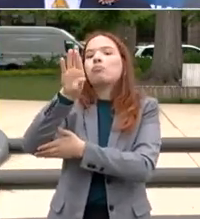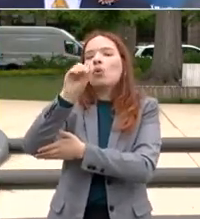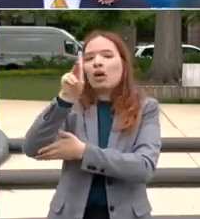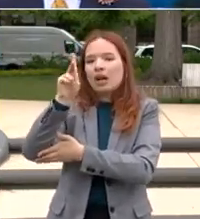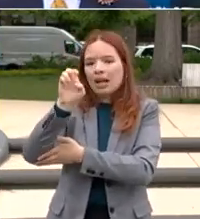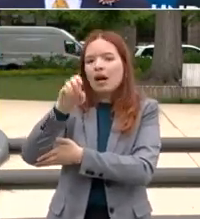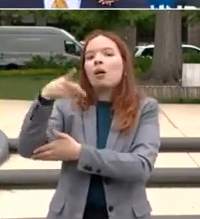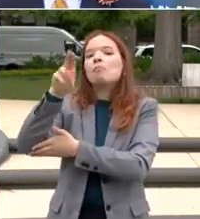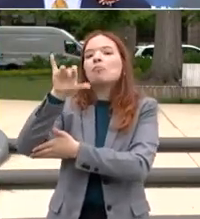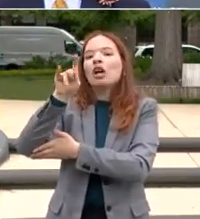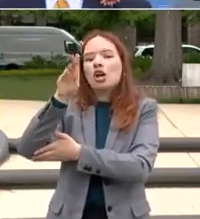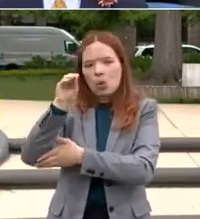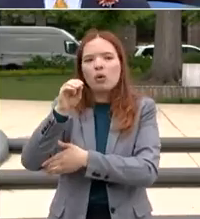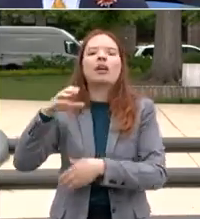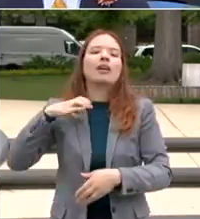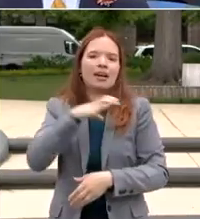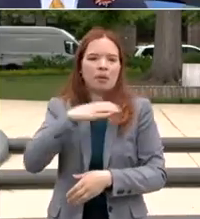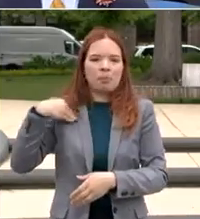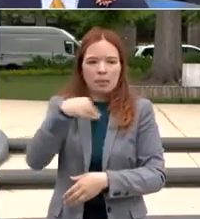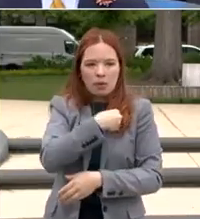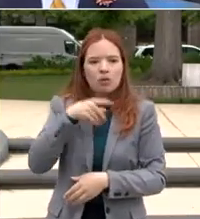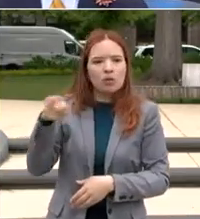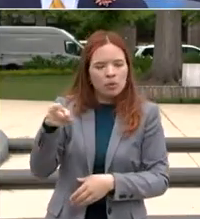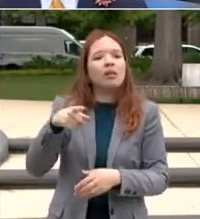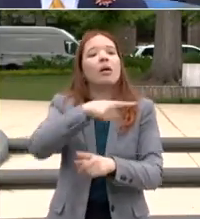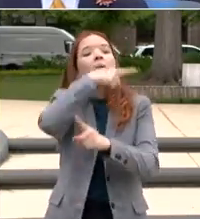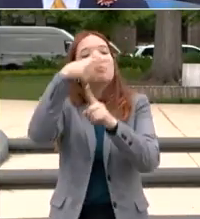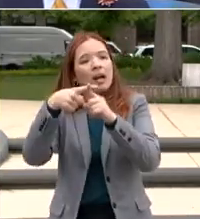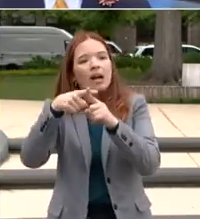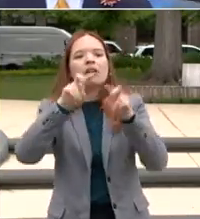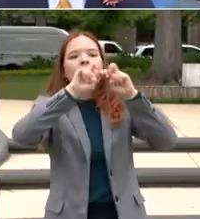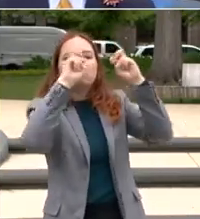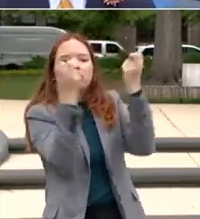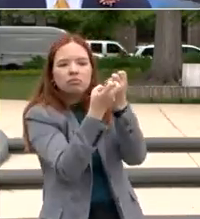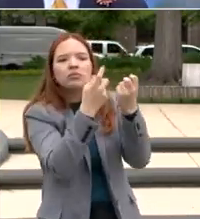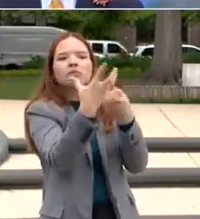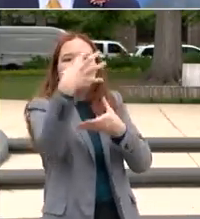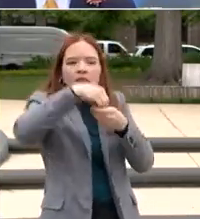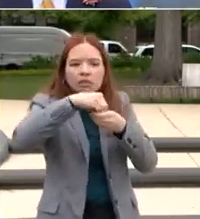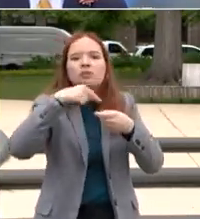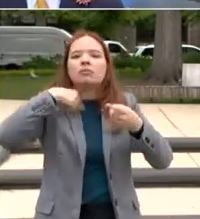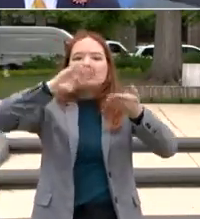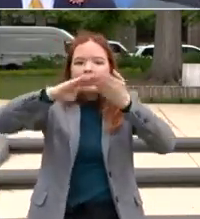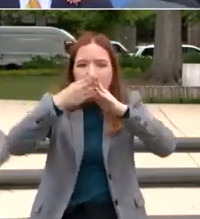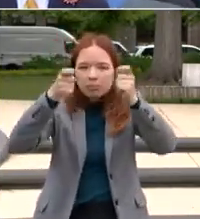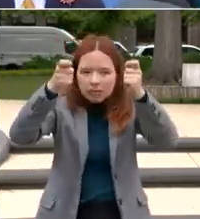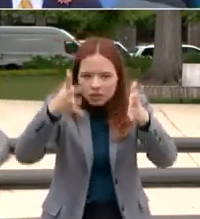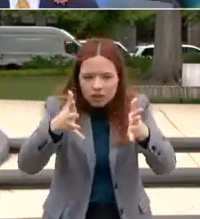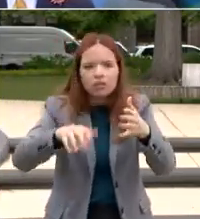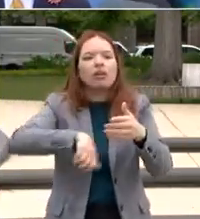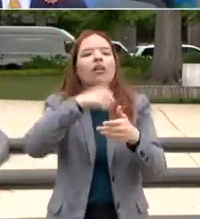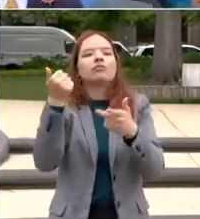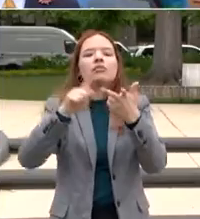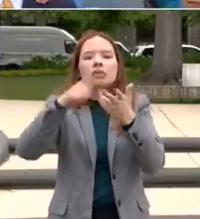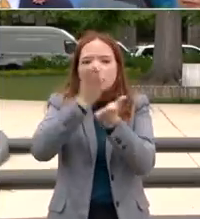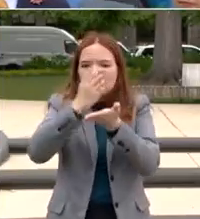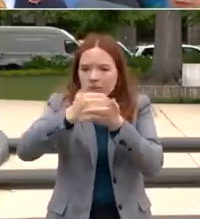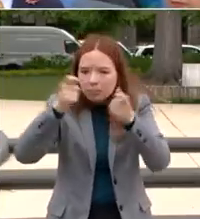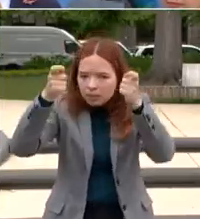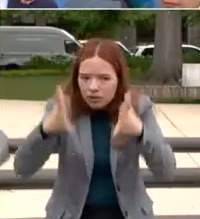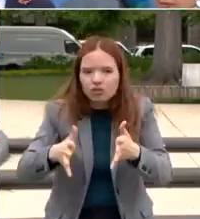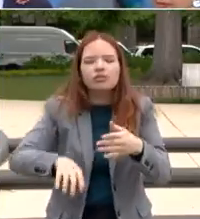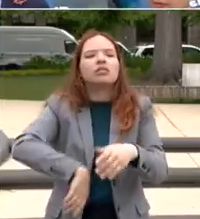of my administration, including the city administrator, our budget director, the deputy mayor for